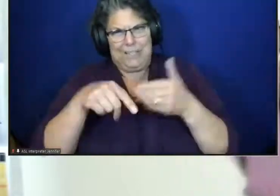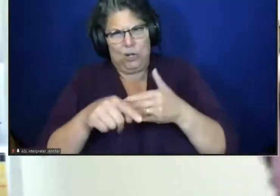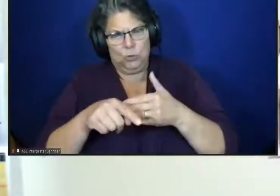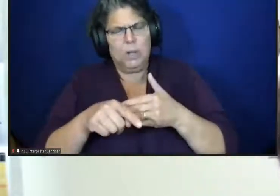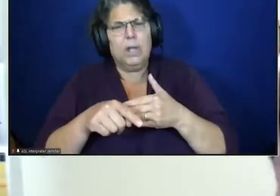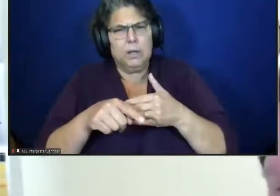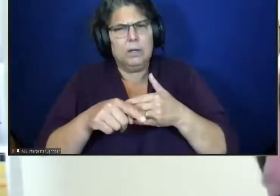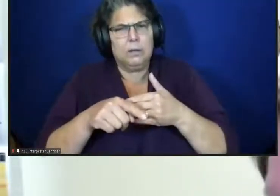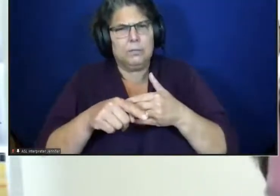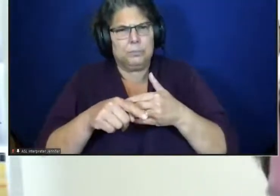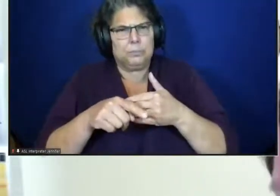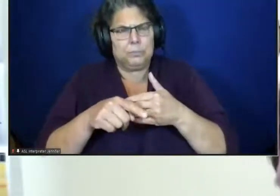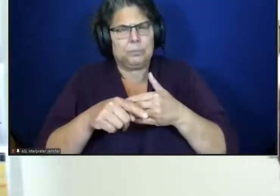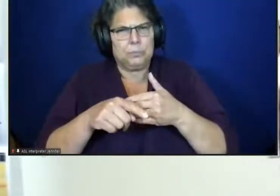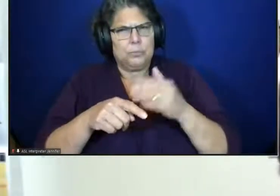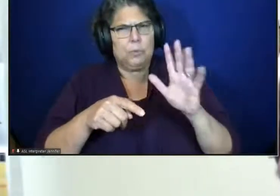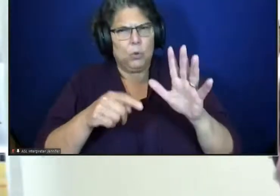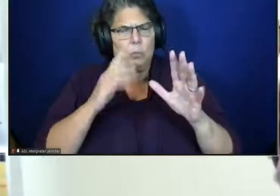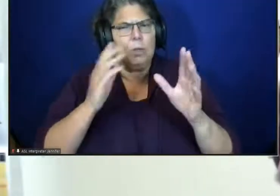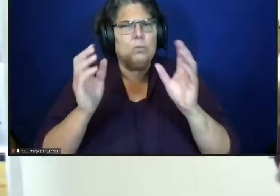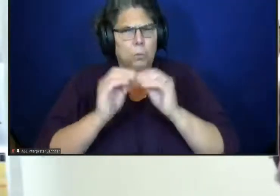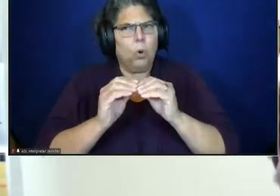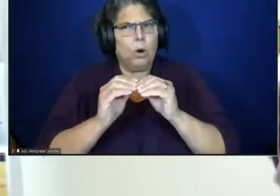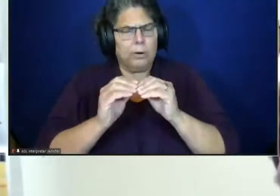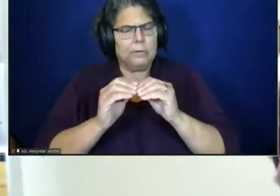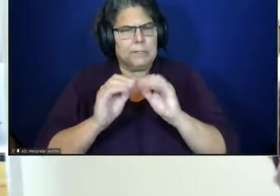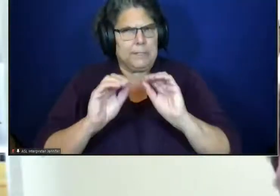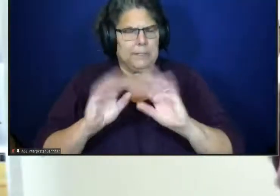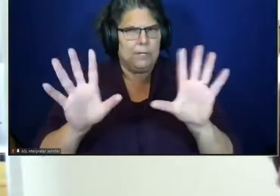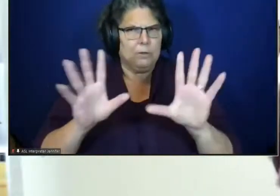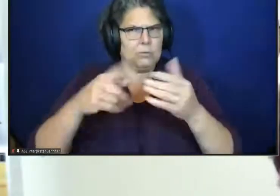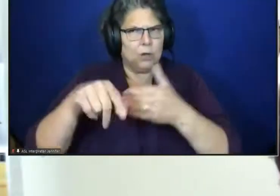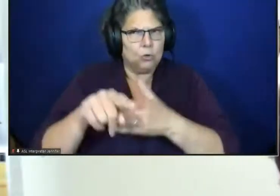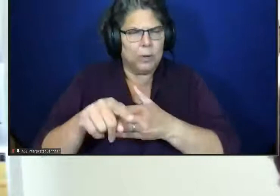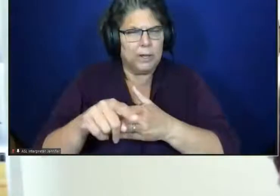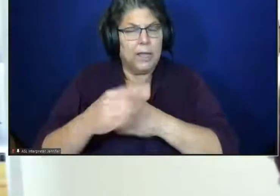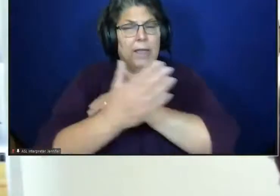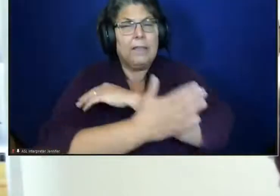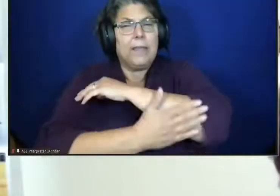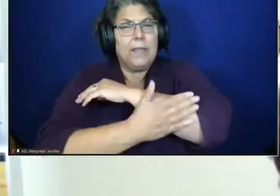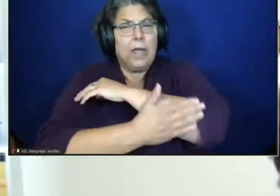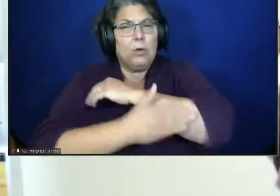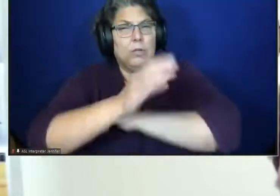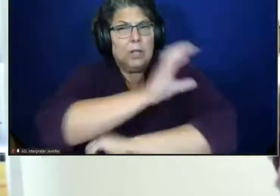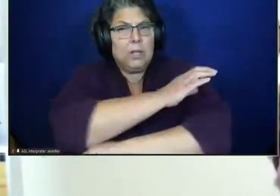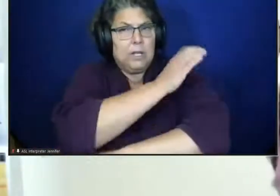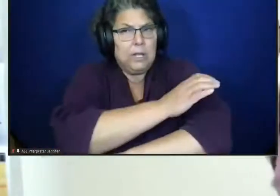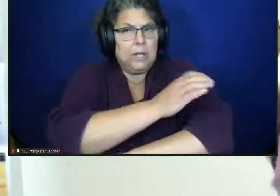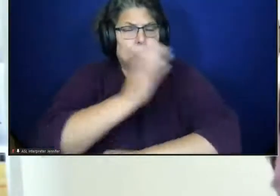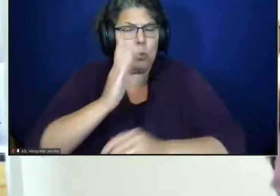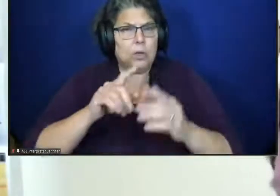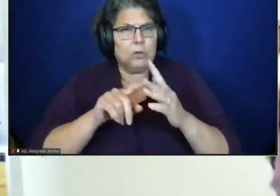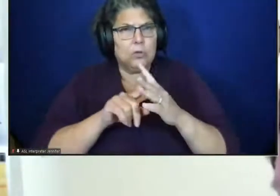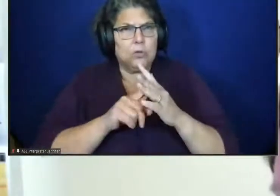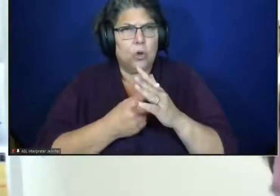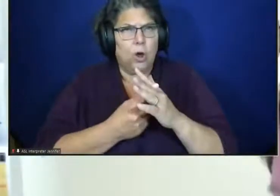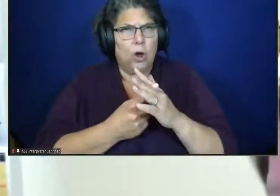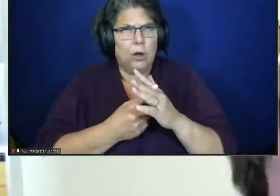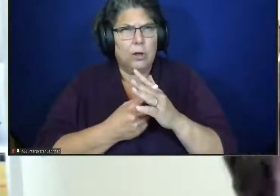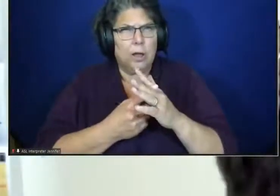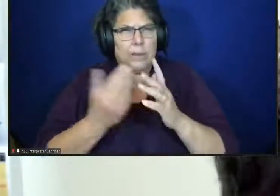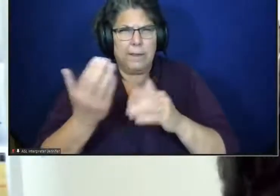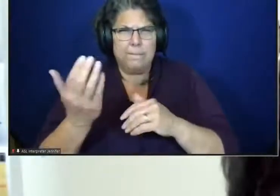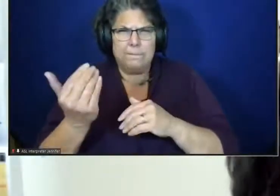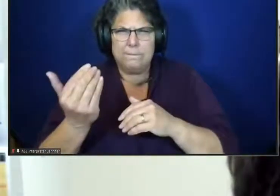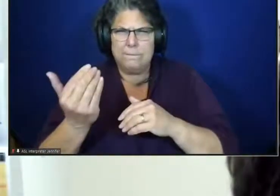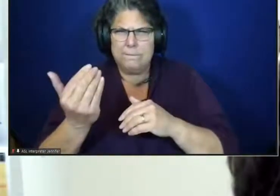more firm next week. The county clinics will begin on the 15th,